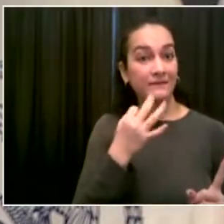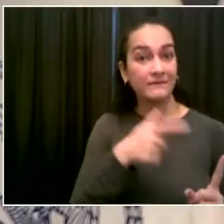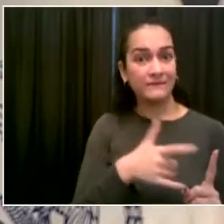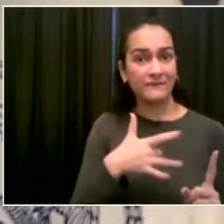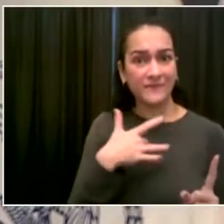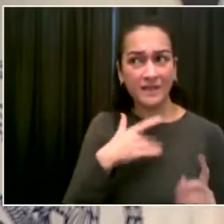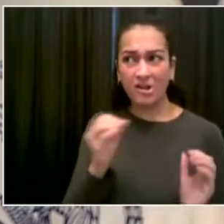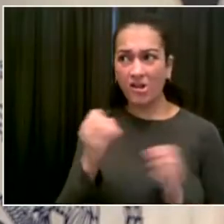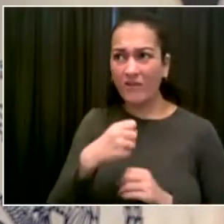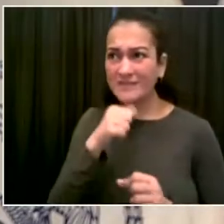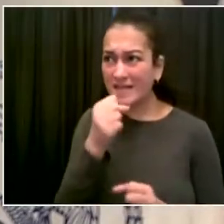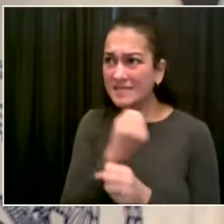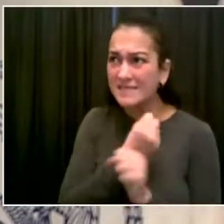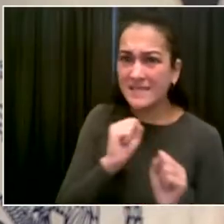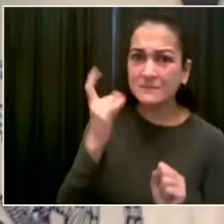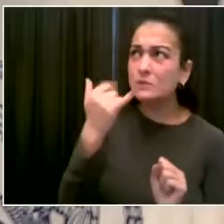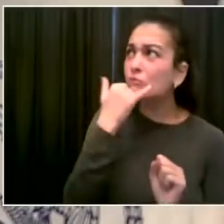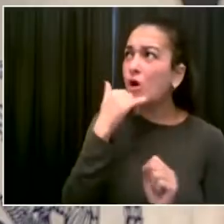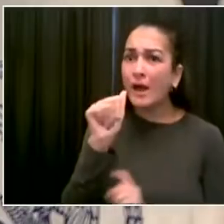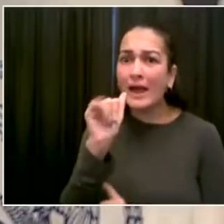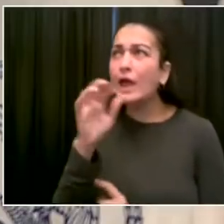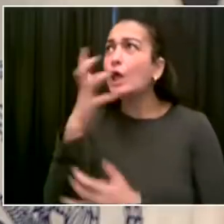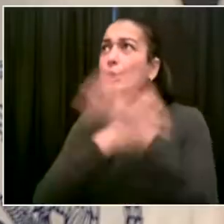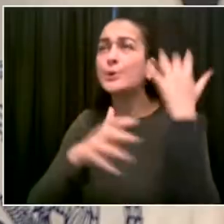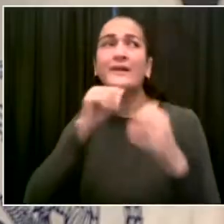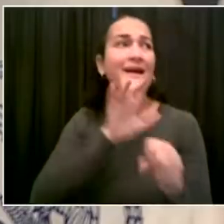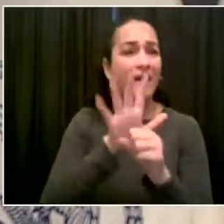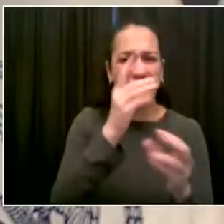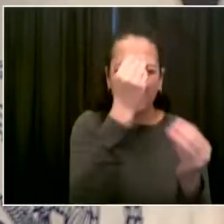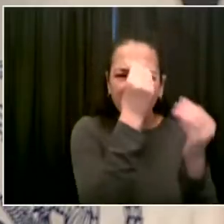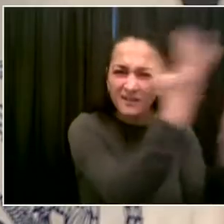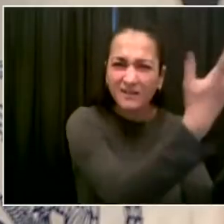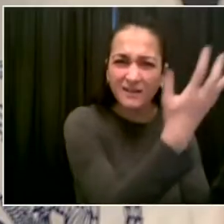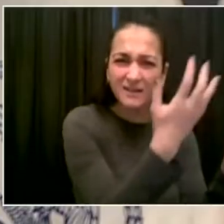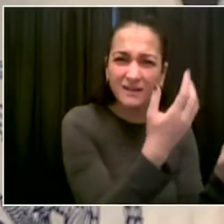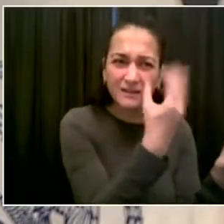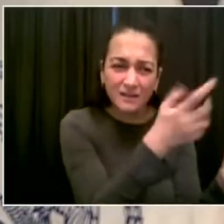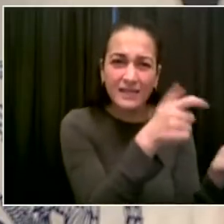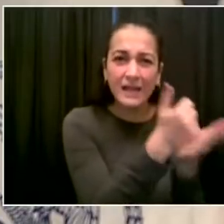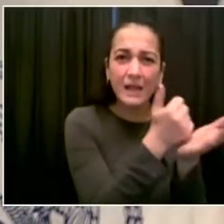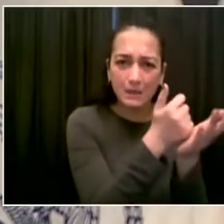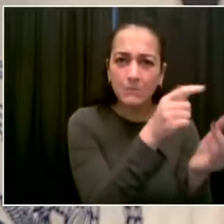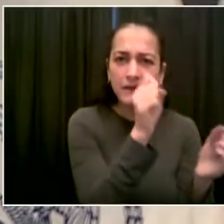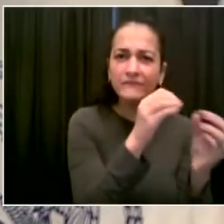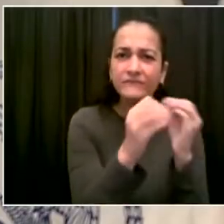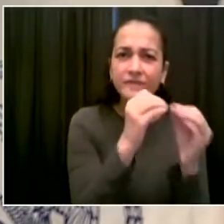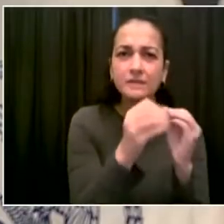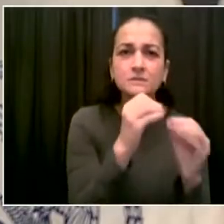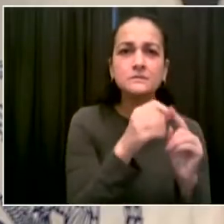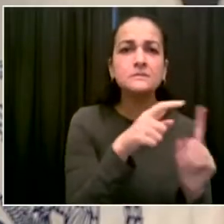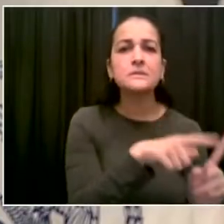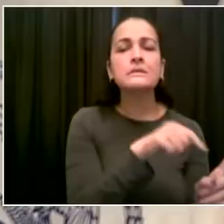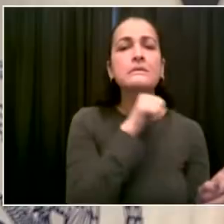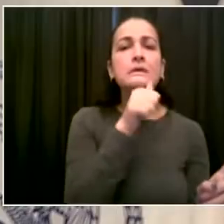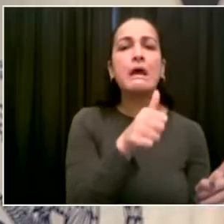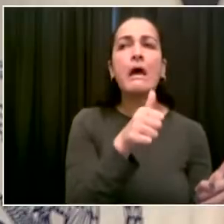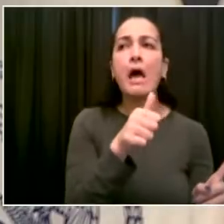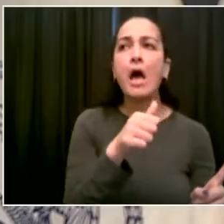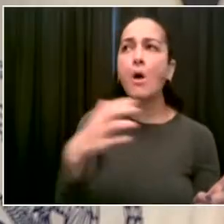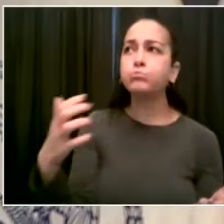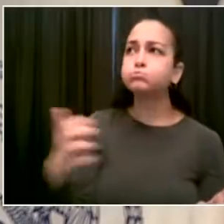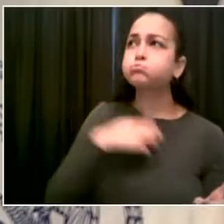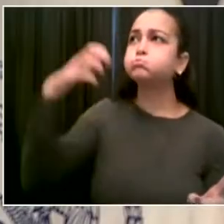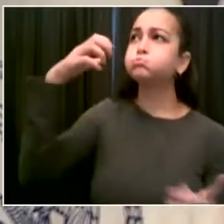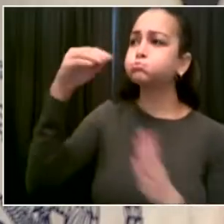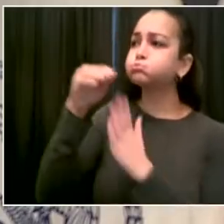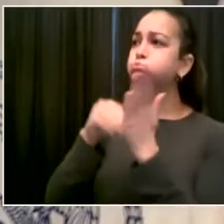for everyone, rather than putting out a public letter, fix the problem. So I just want to say, logic says to